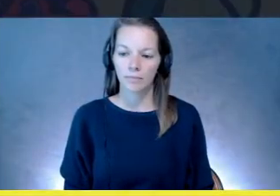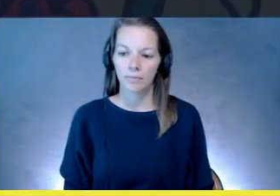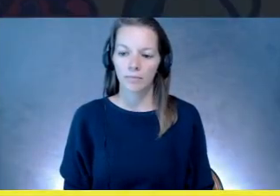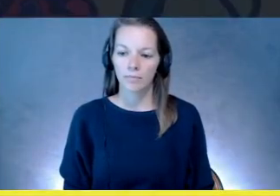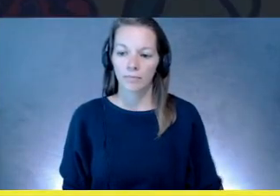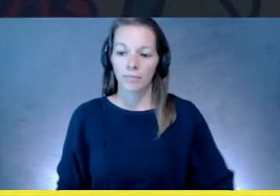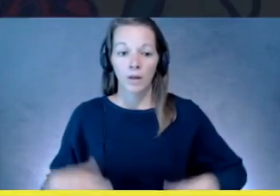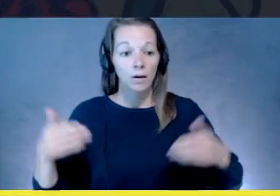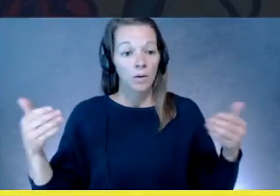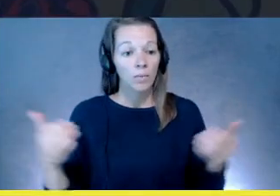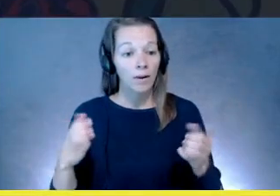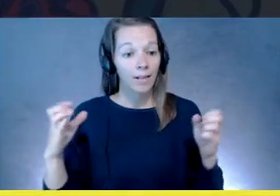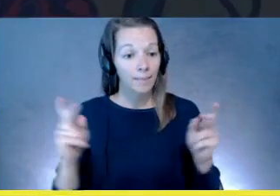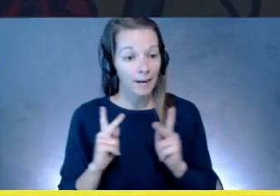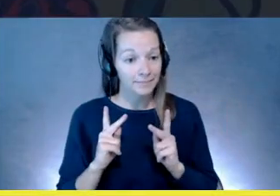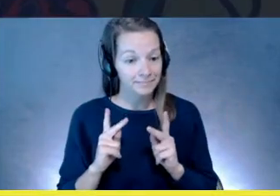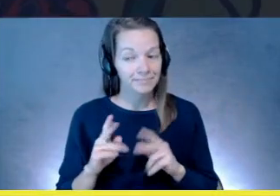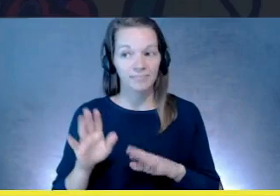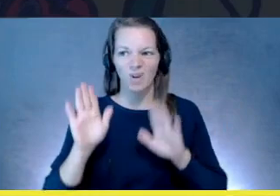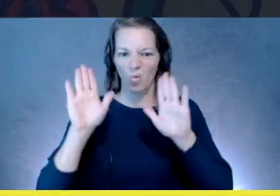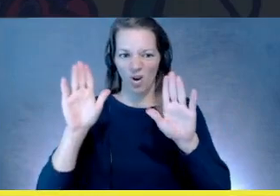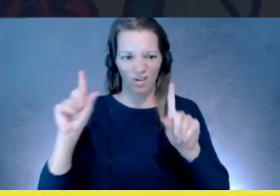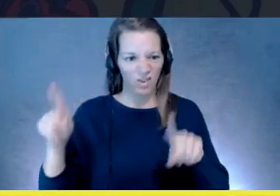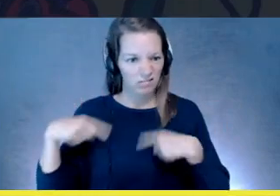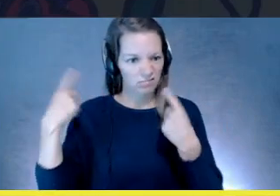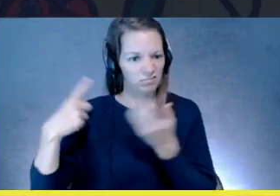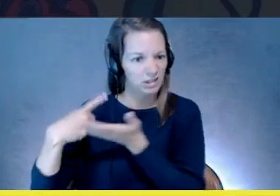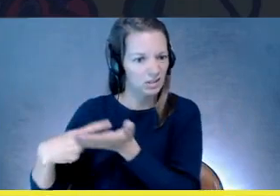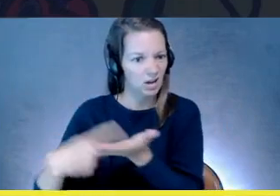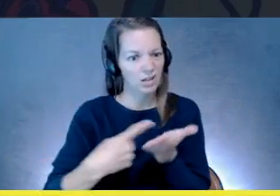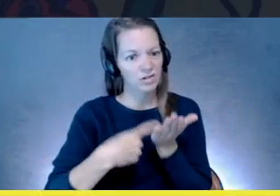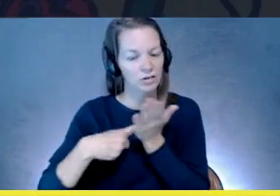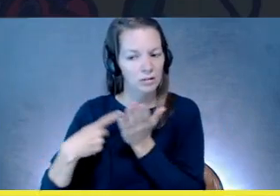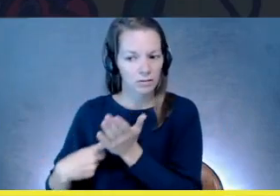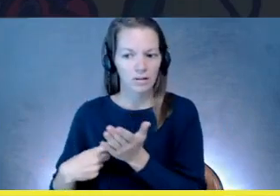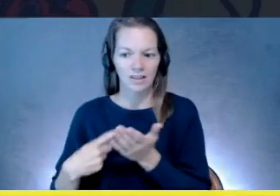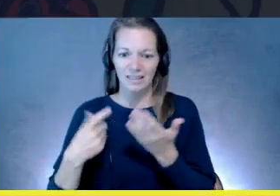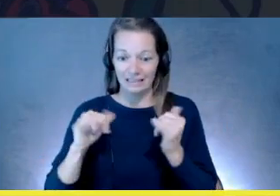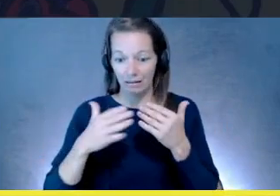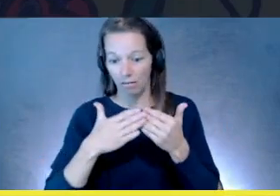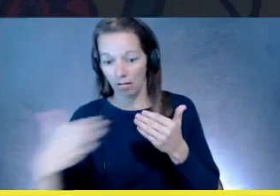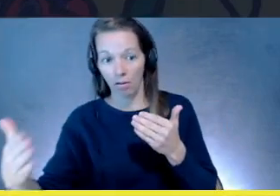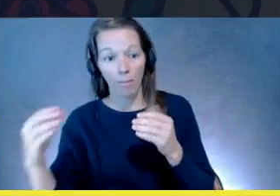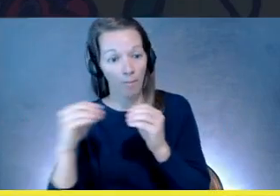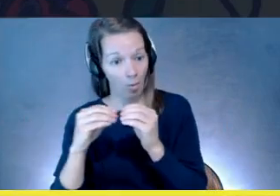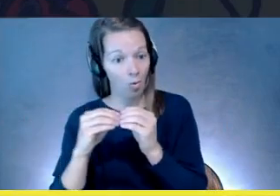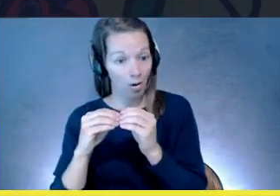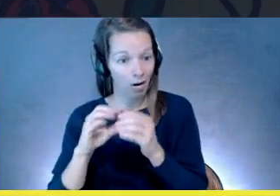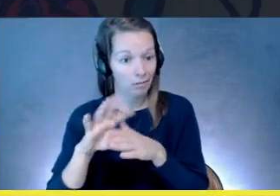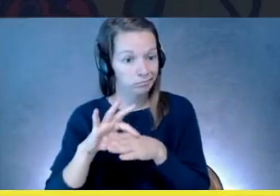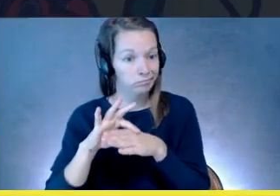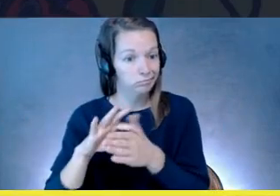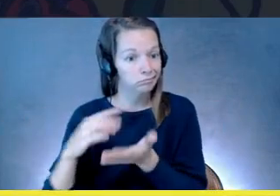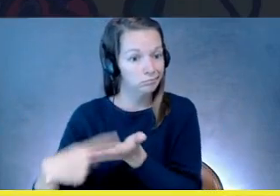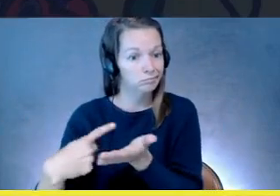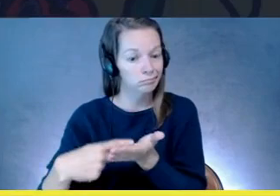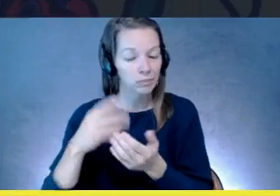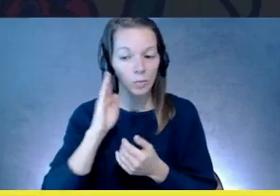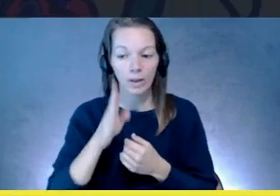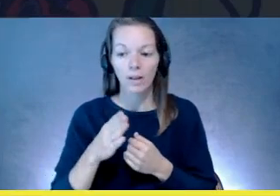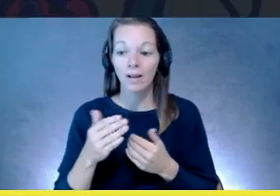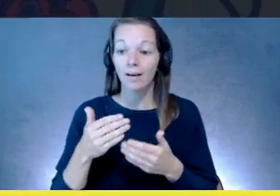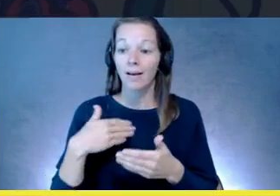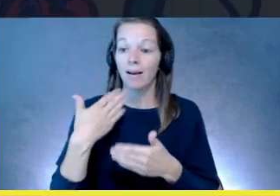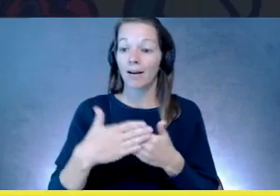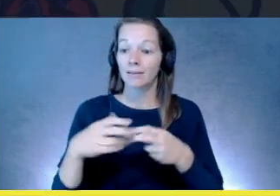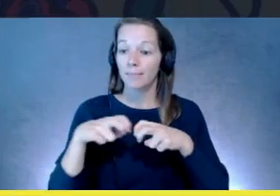Welcome back. We've had a wonderful discussion so far. We have a lot of material still to cover. Our next panel will